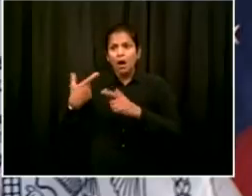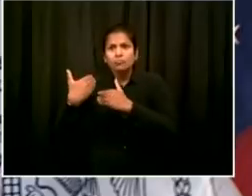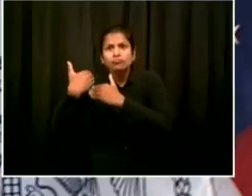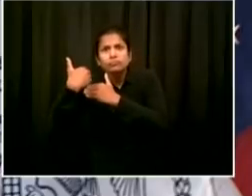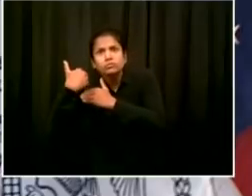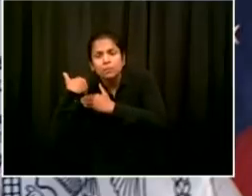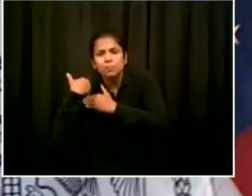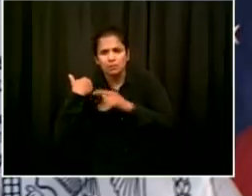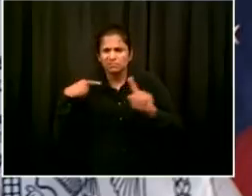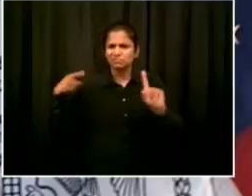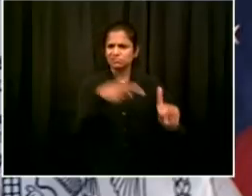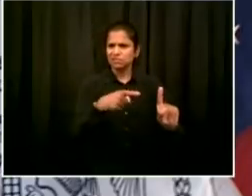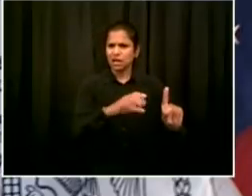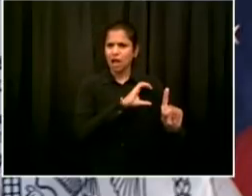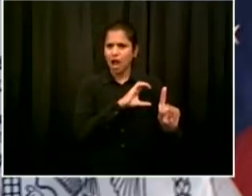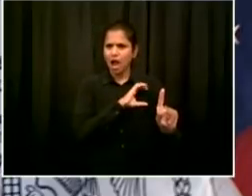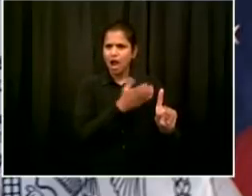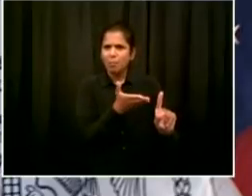continues apace?